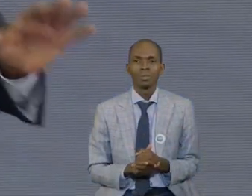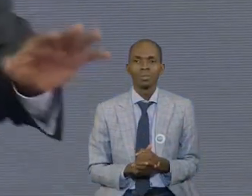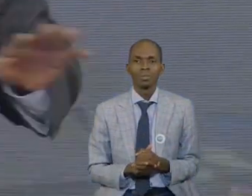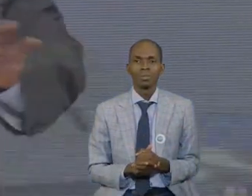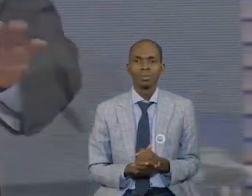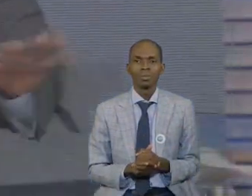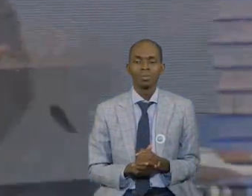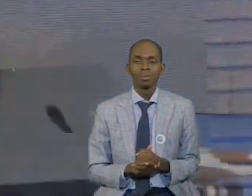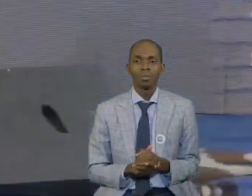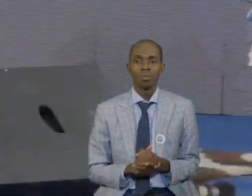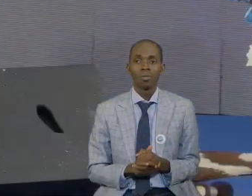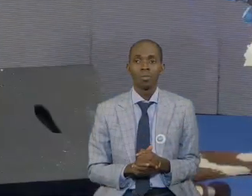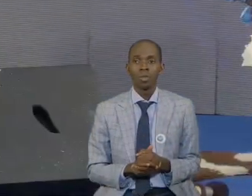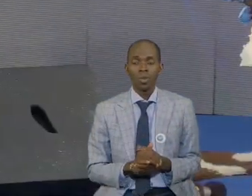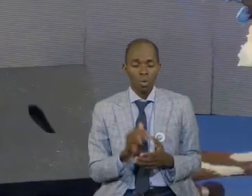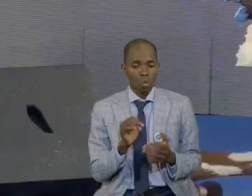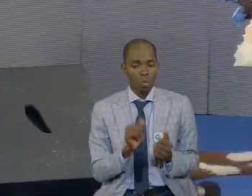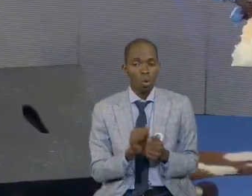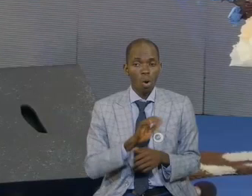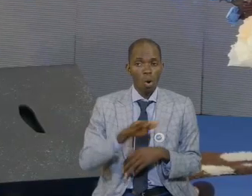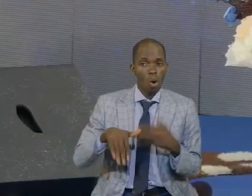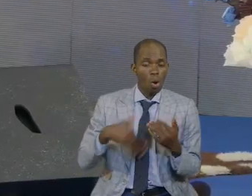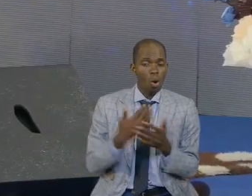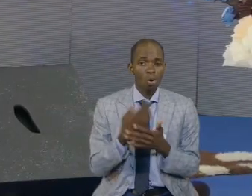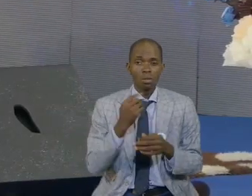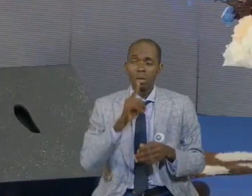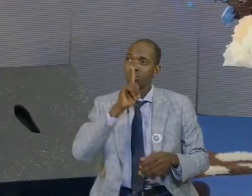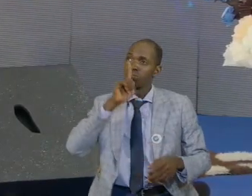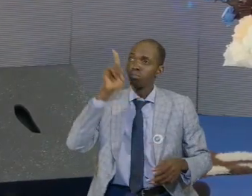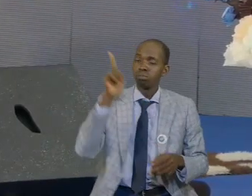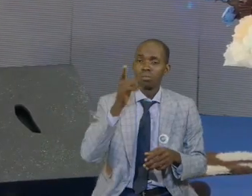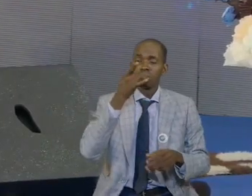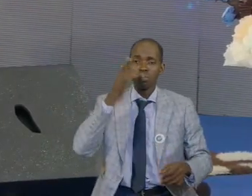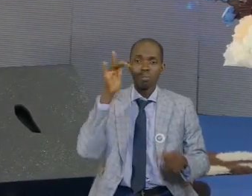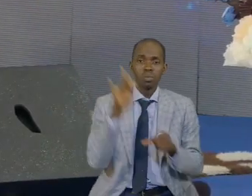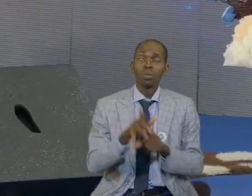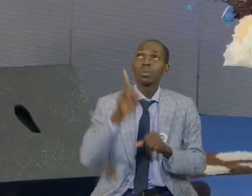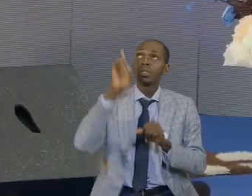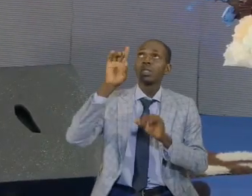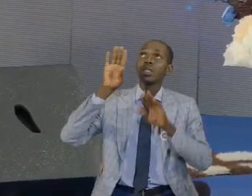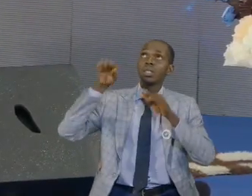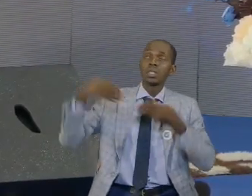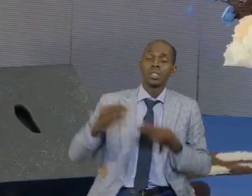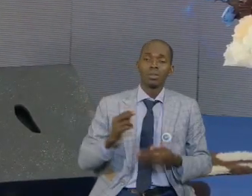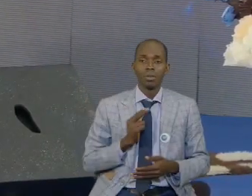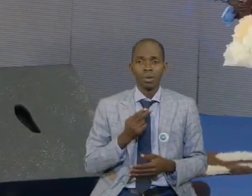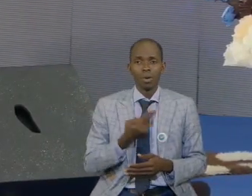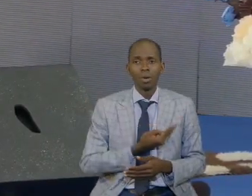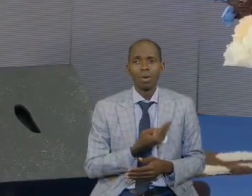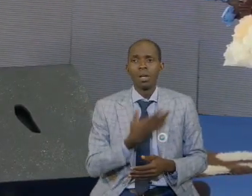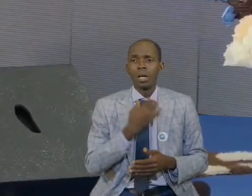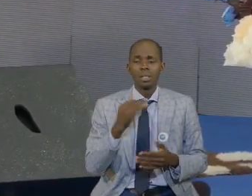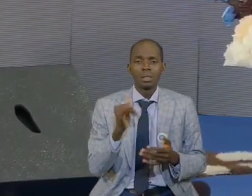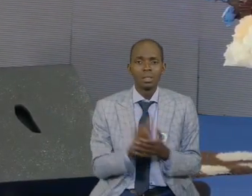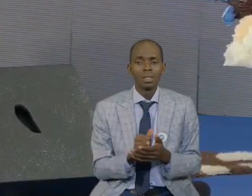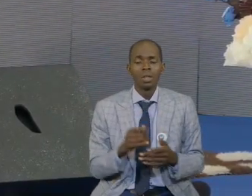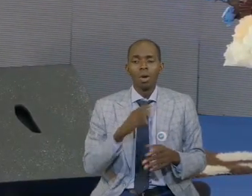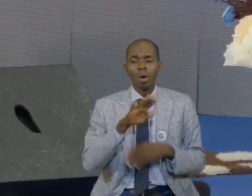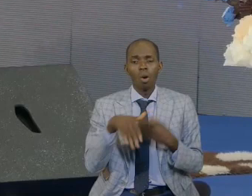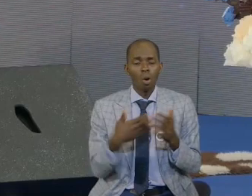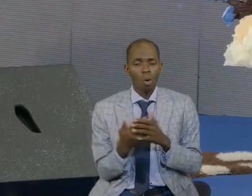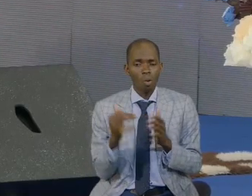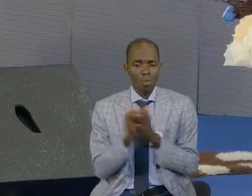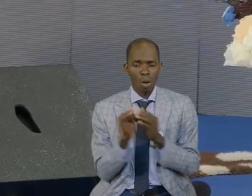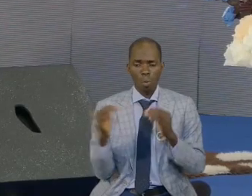With those reassurances God has given us. And he says, those that war against us shall be